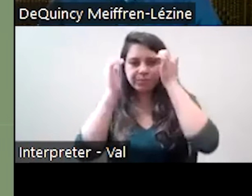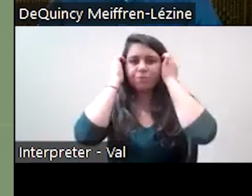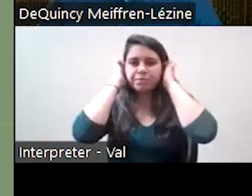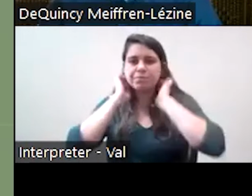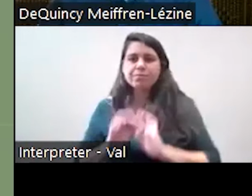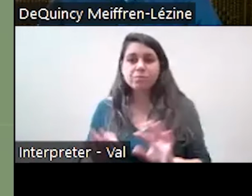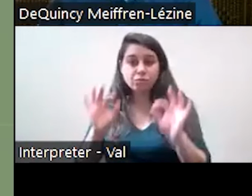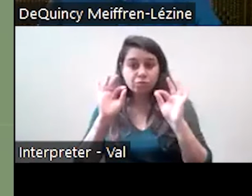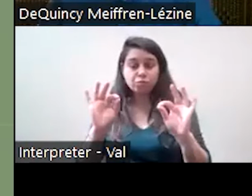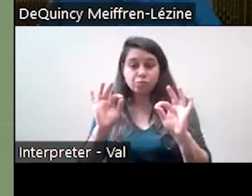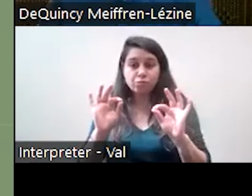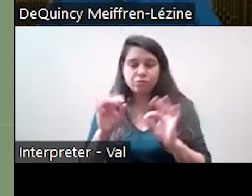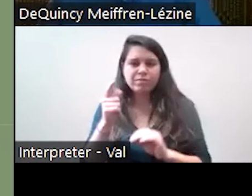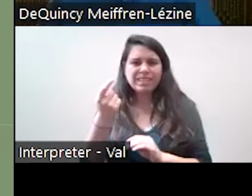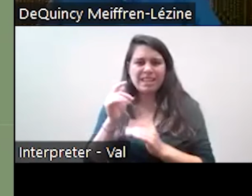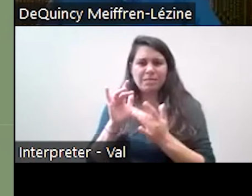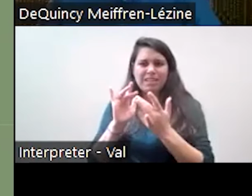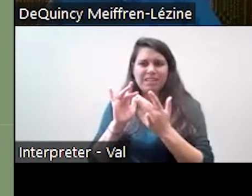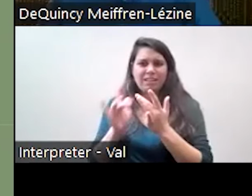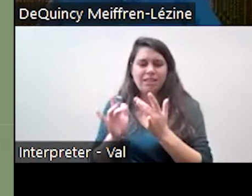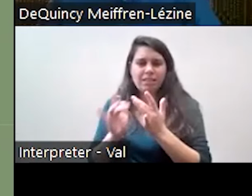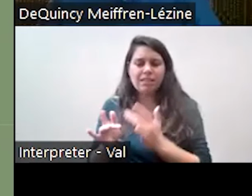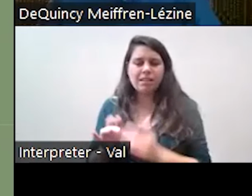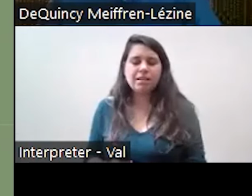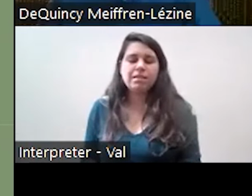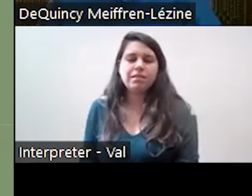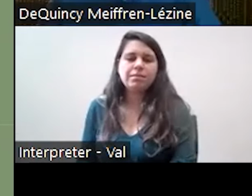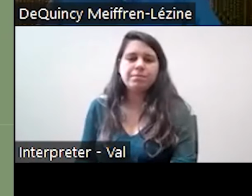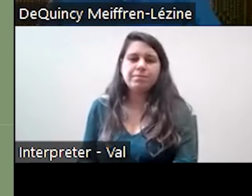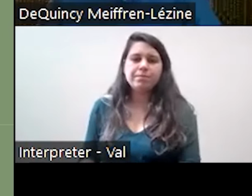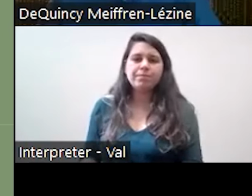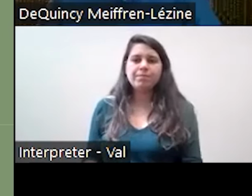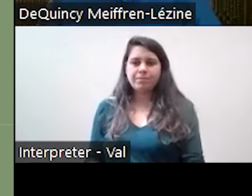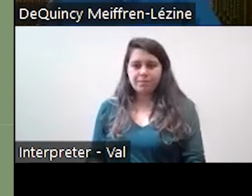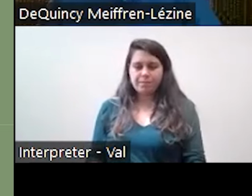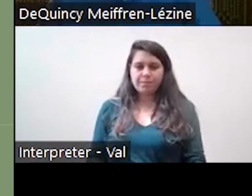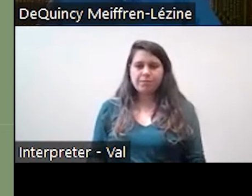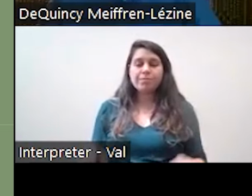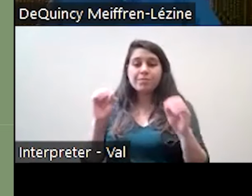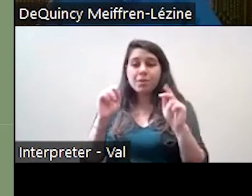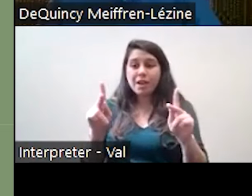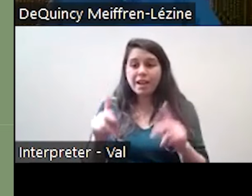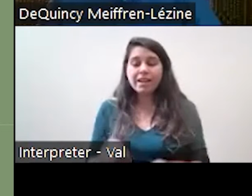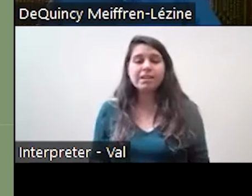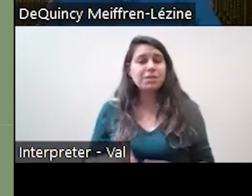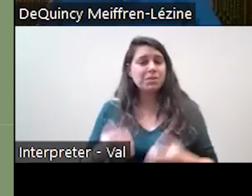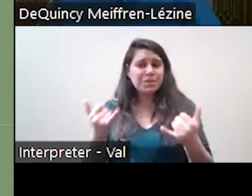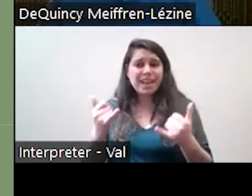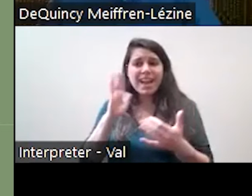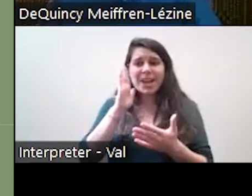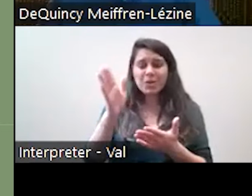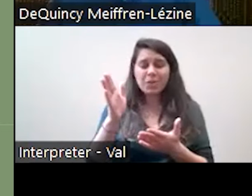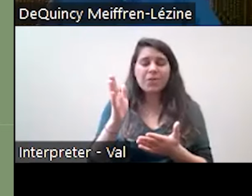Looks good. All right, so excellent. Let's talk today about planning